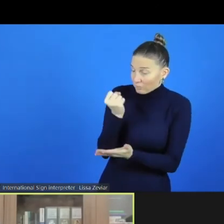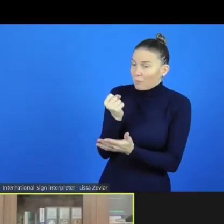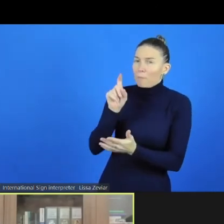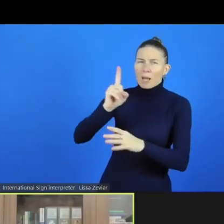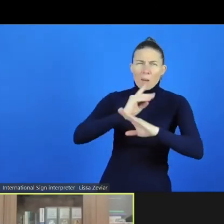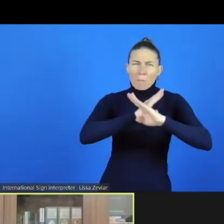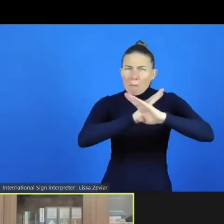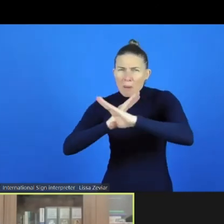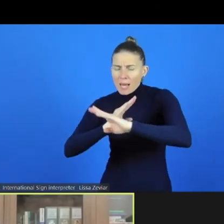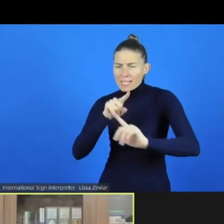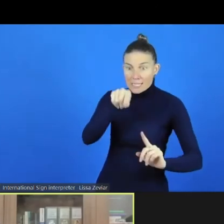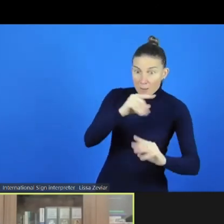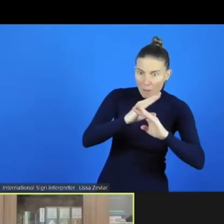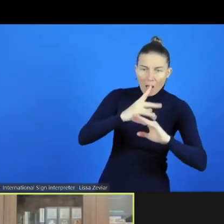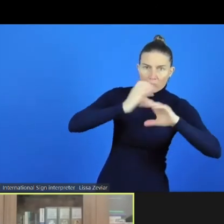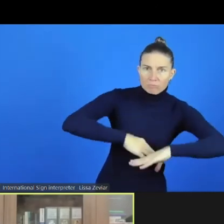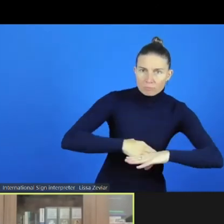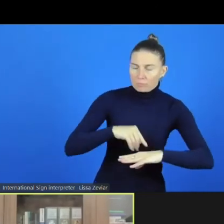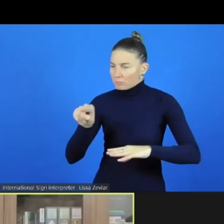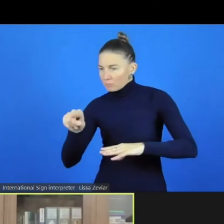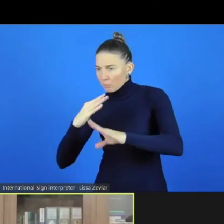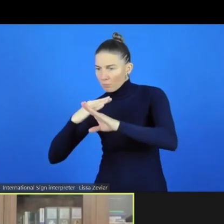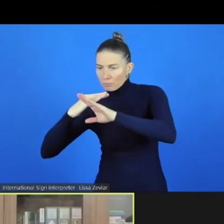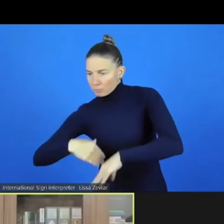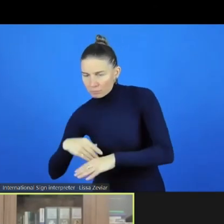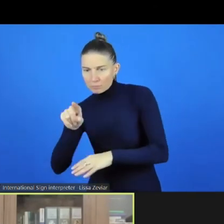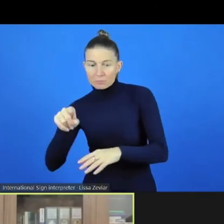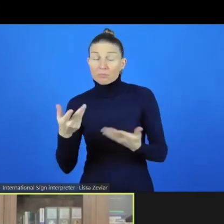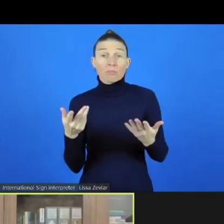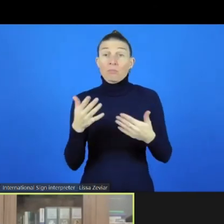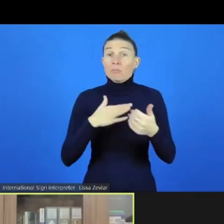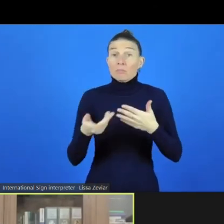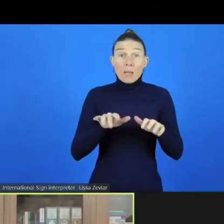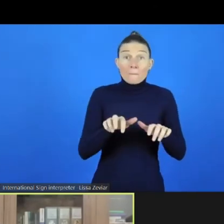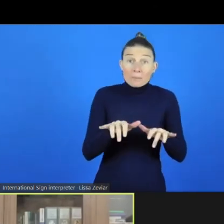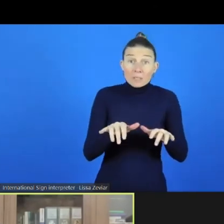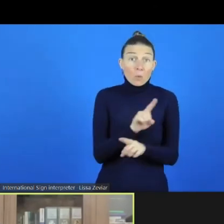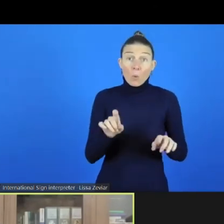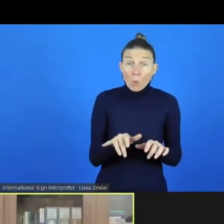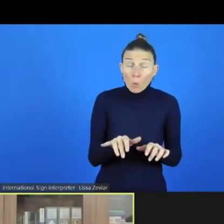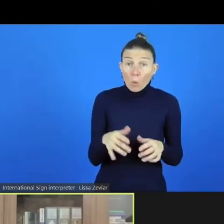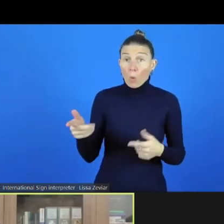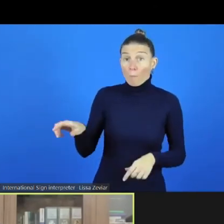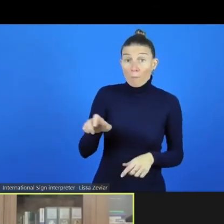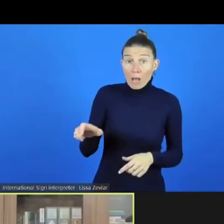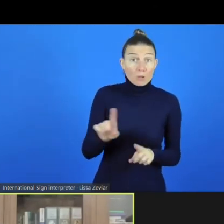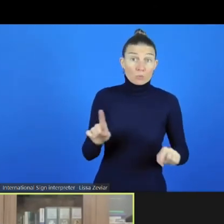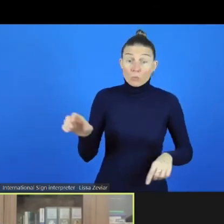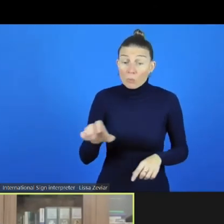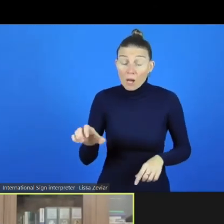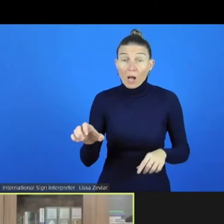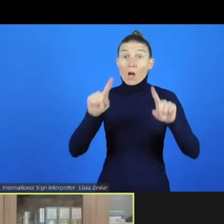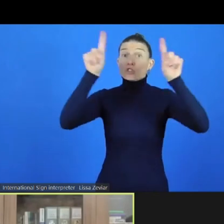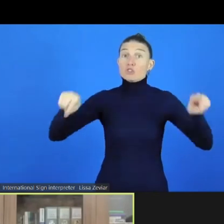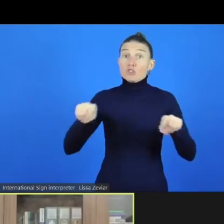use technology with or without a keyboard, with a mouse or without a mouse, or perhaps a screen reader, they should have the